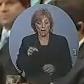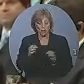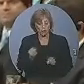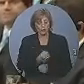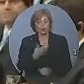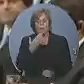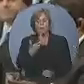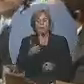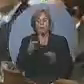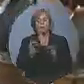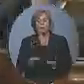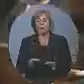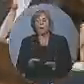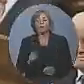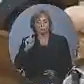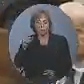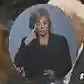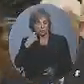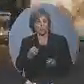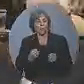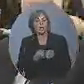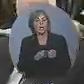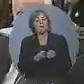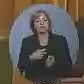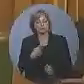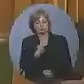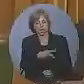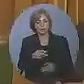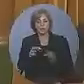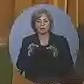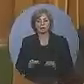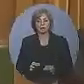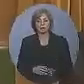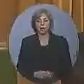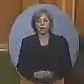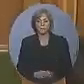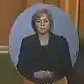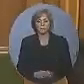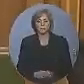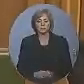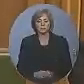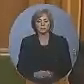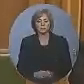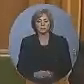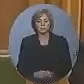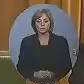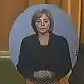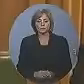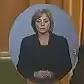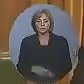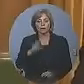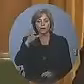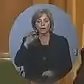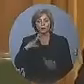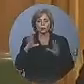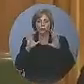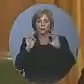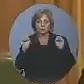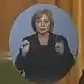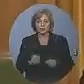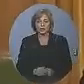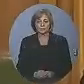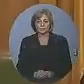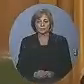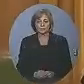behind that decision. The Honourable Member for Random, Huron St. George's, order. Mr. Speaker, this is an issue of